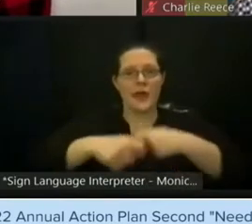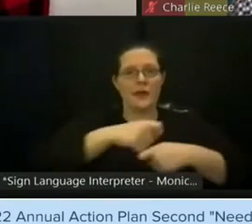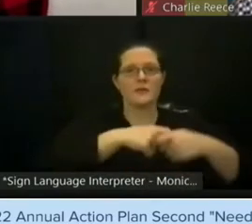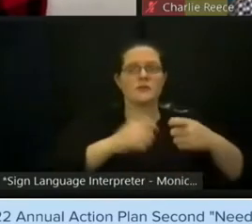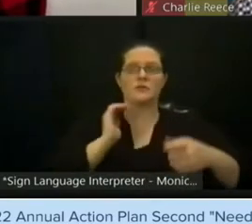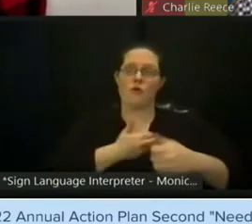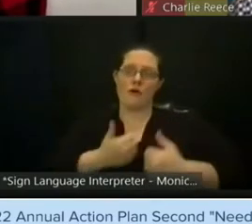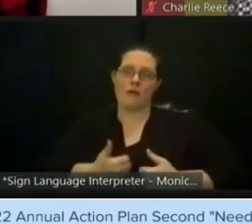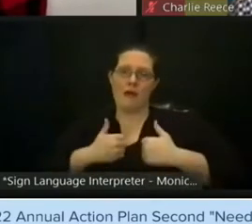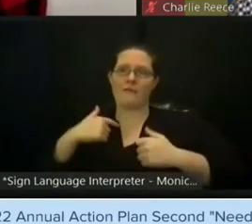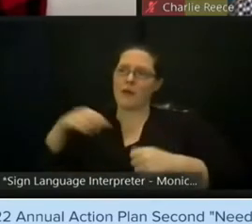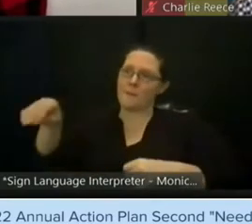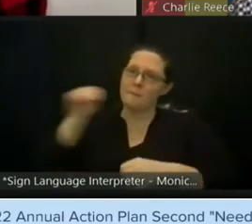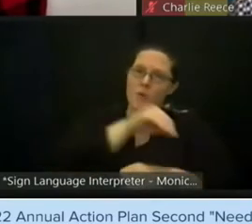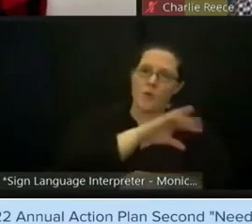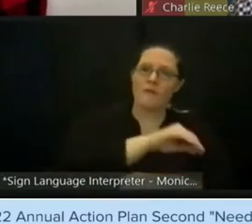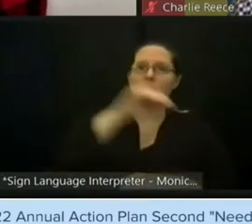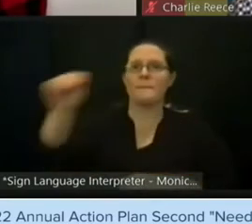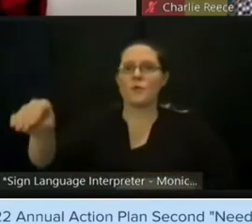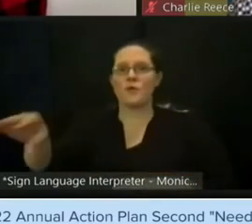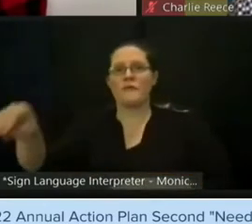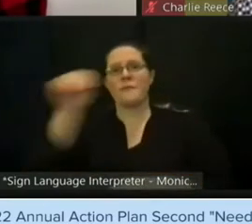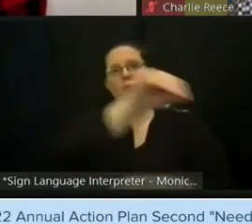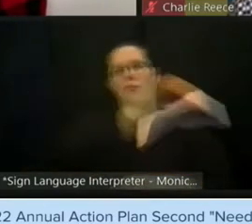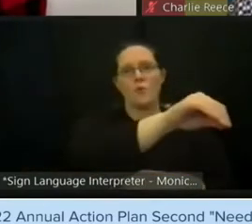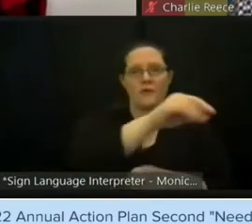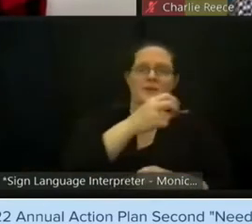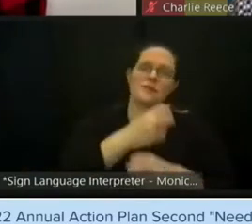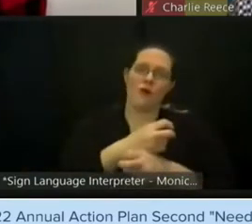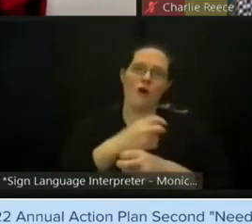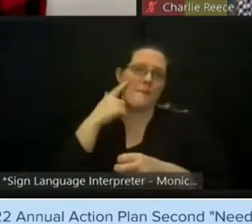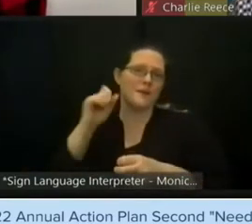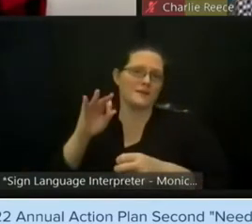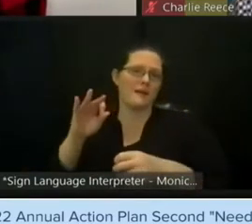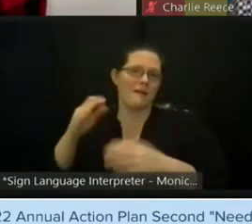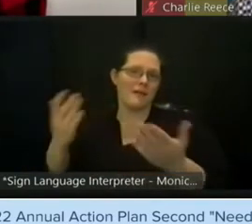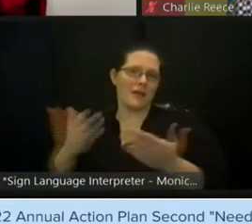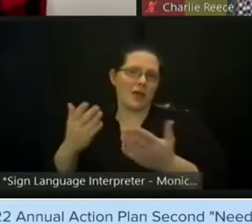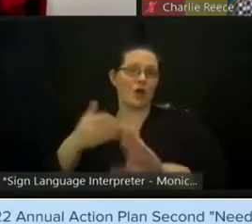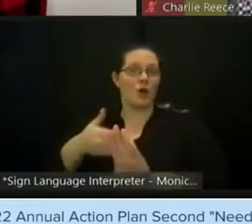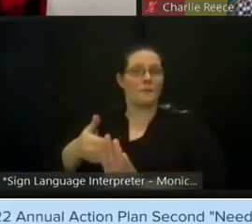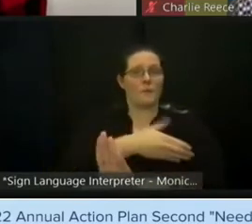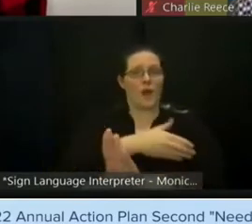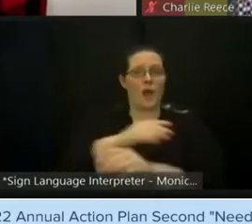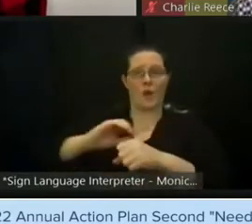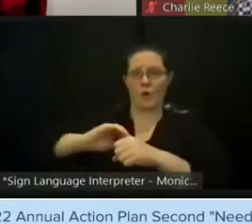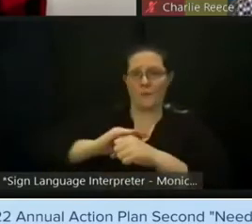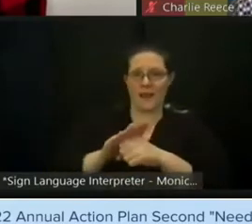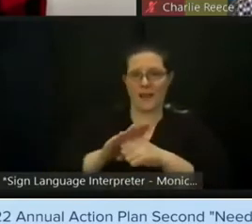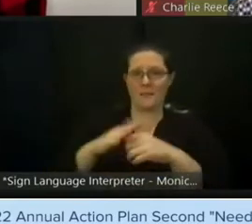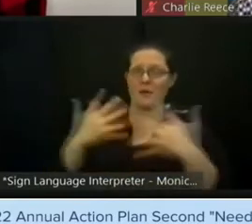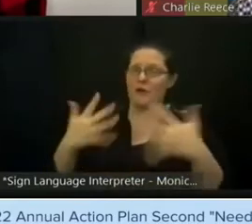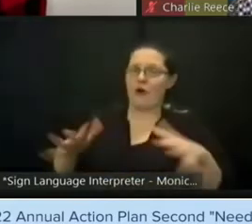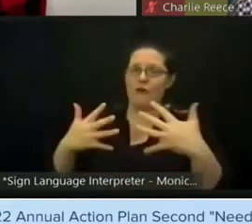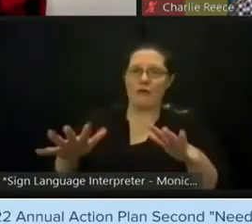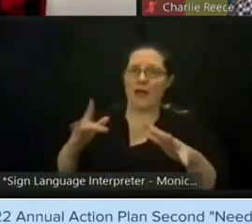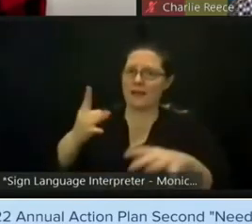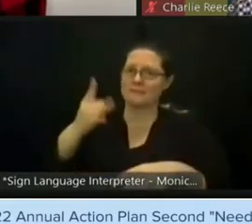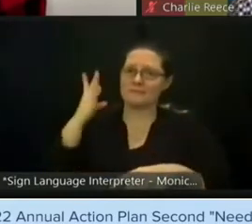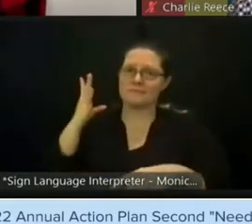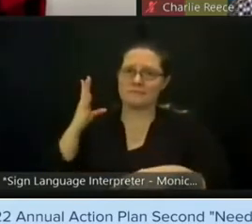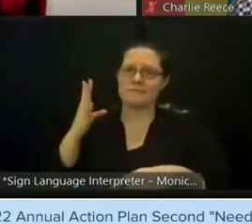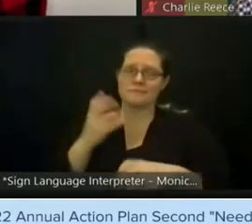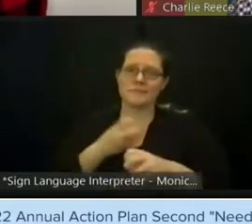know, landlord and rental landscape of the city, which prior to the pandemic was already pretty hostile to